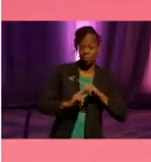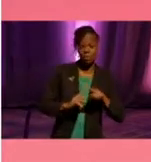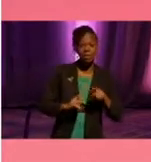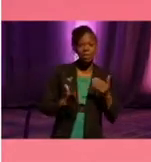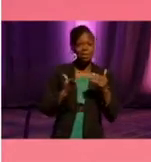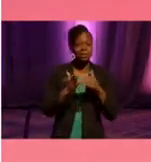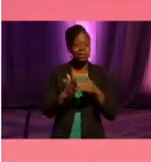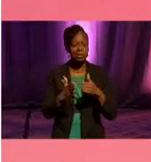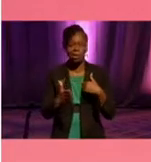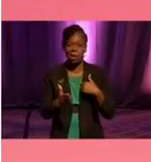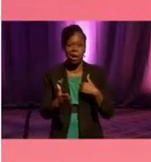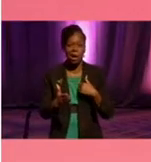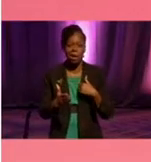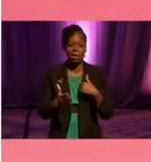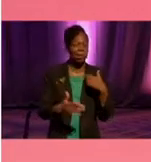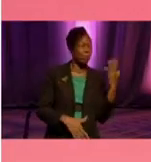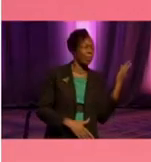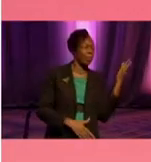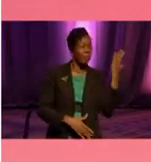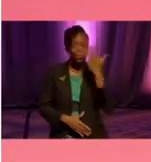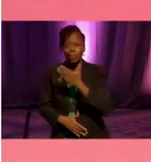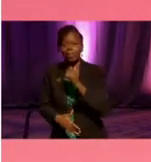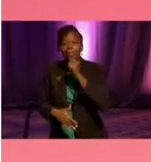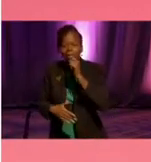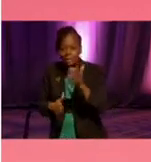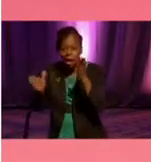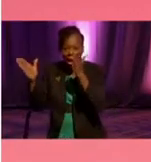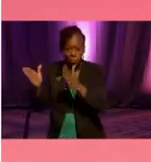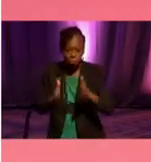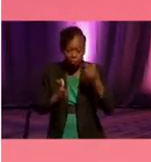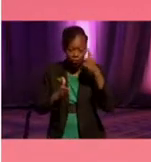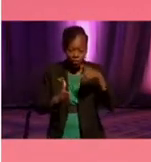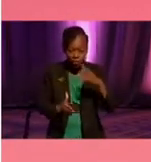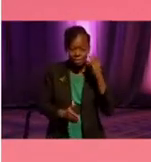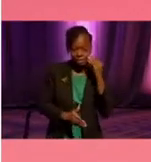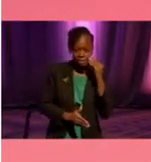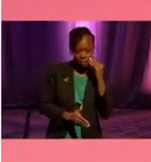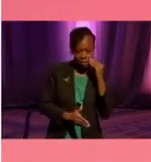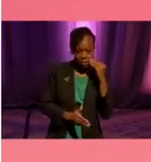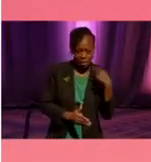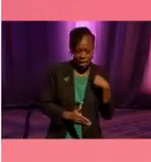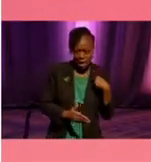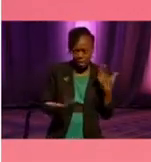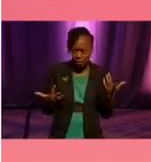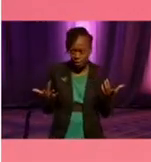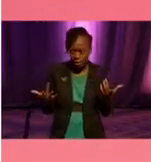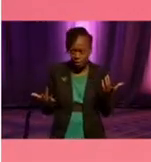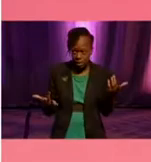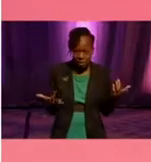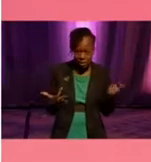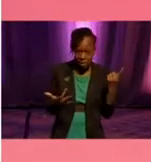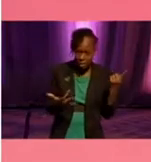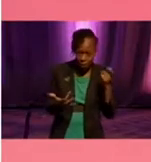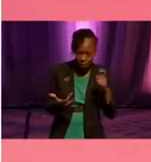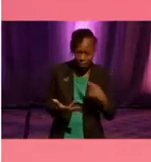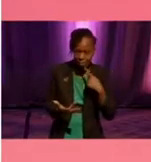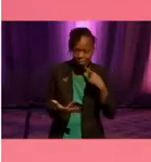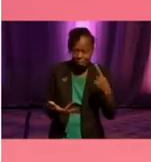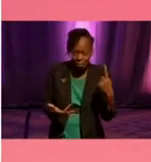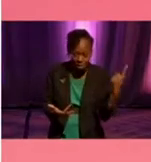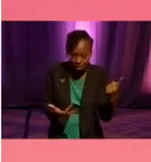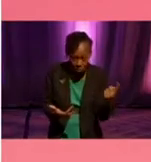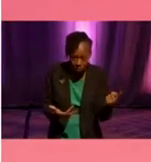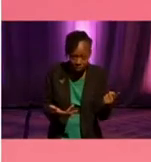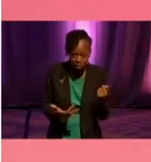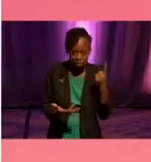just so blindsided by this experience that I was like, someone has to say something.